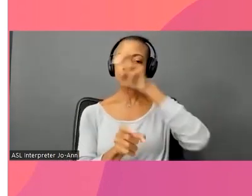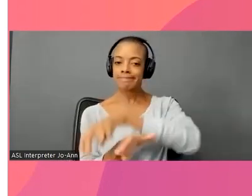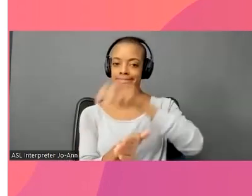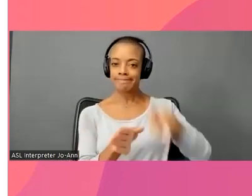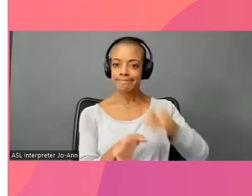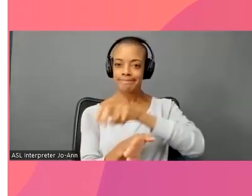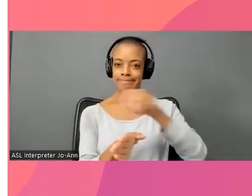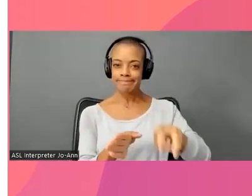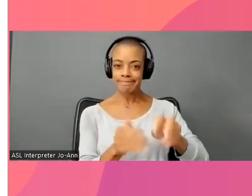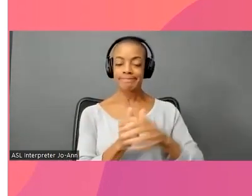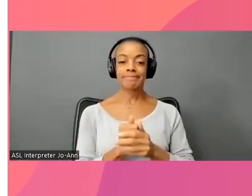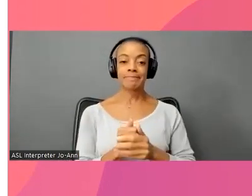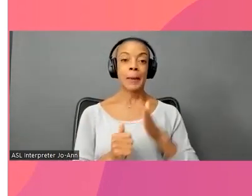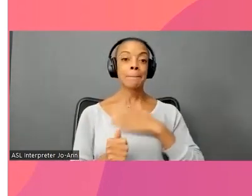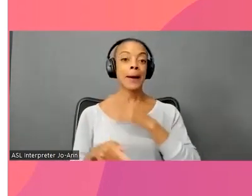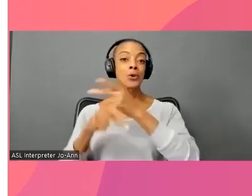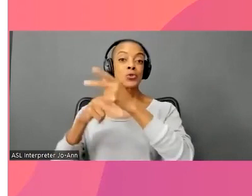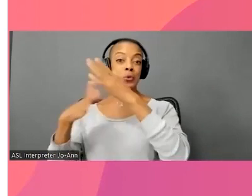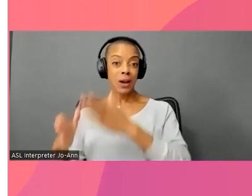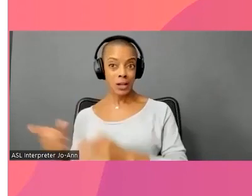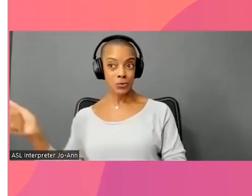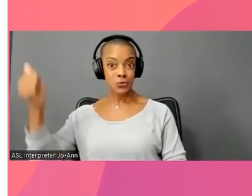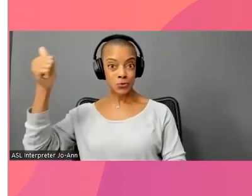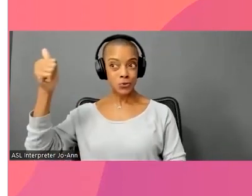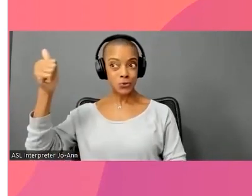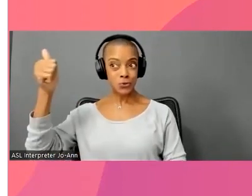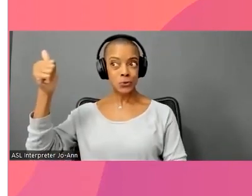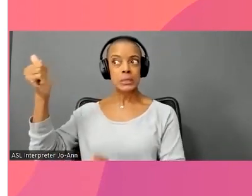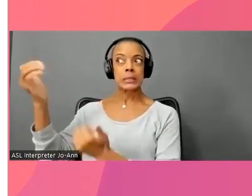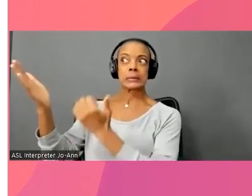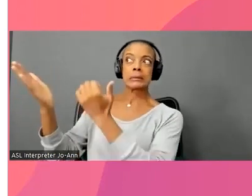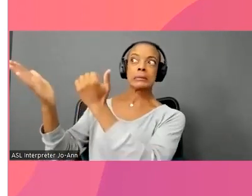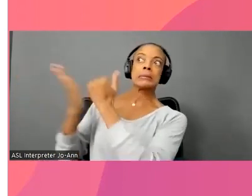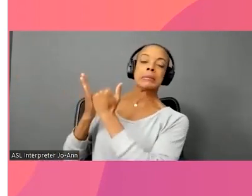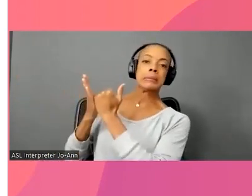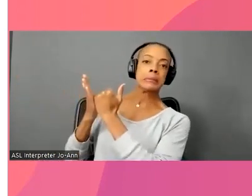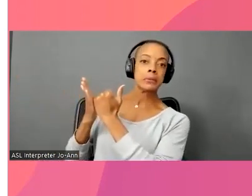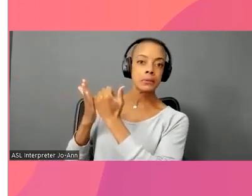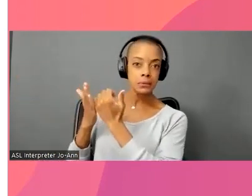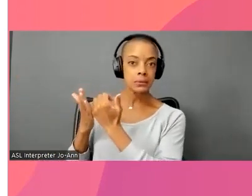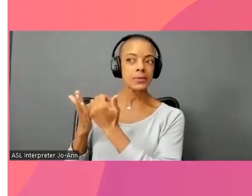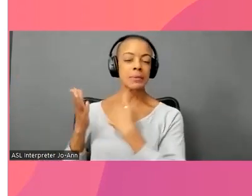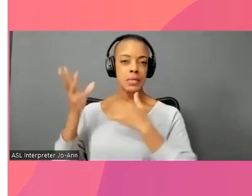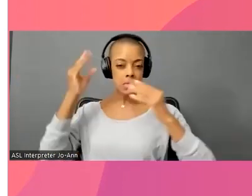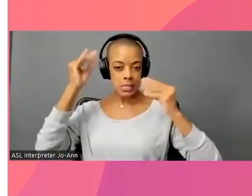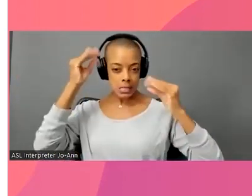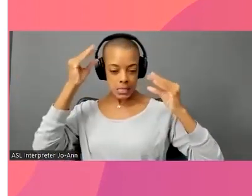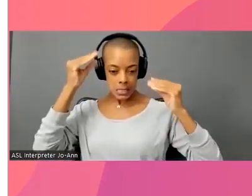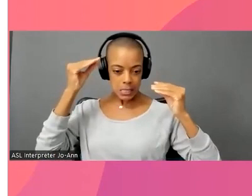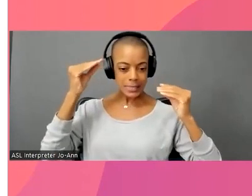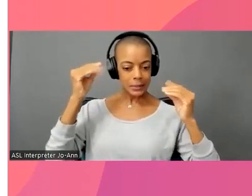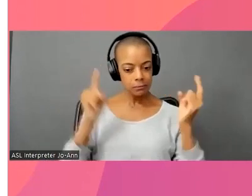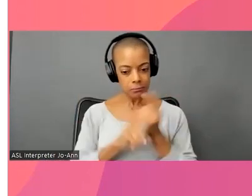what my supervisors and committee really helped me with was thinking through these ethical